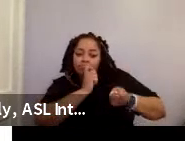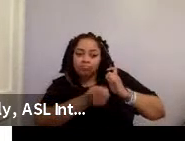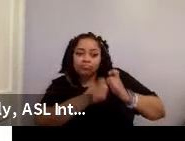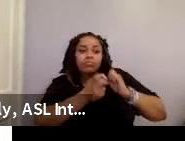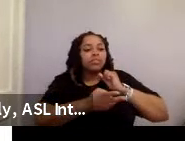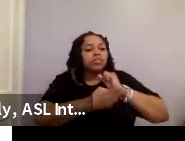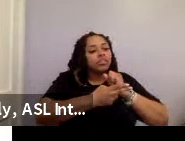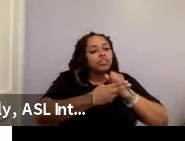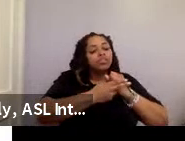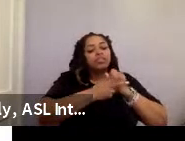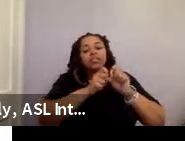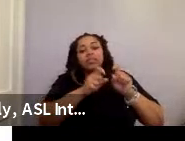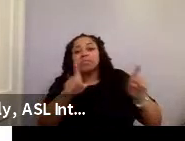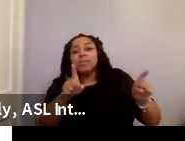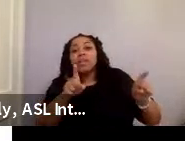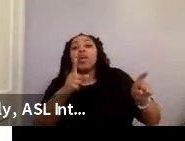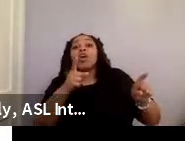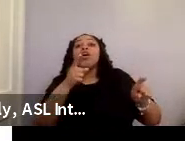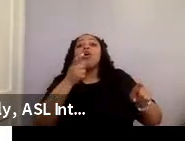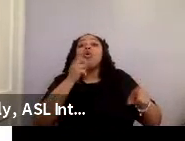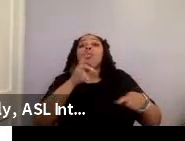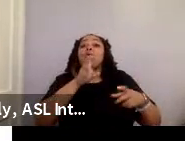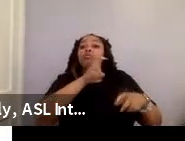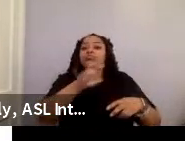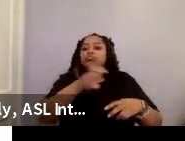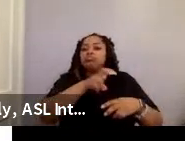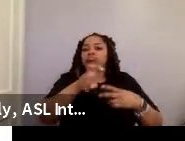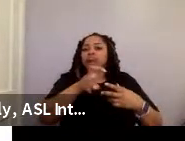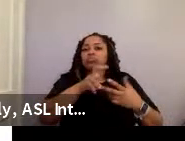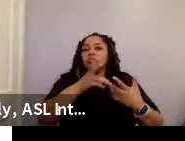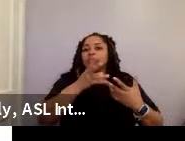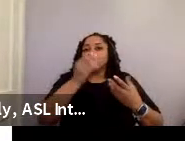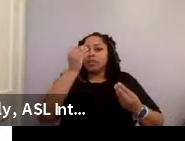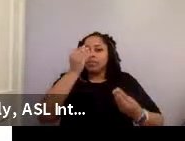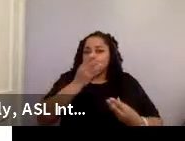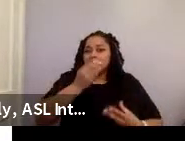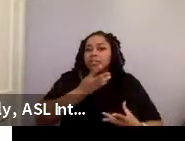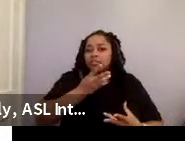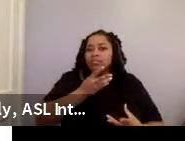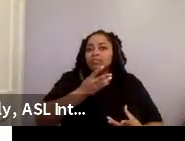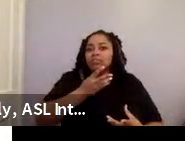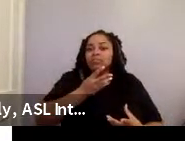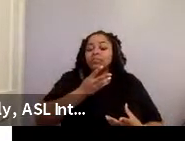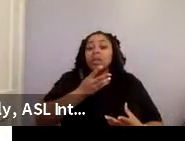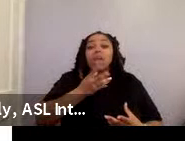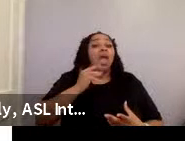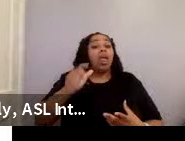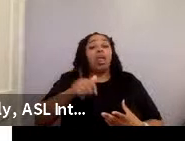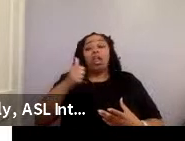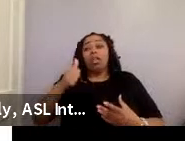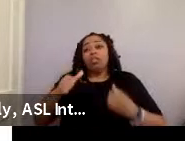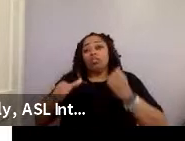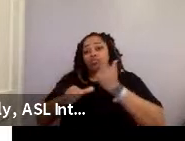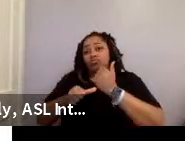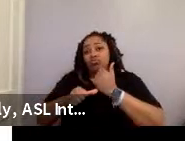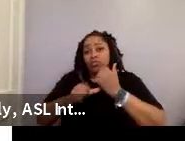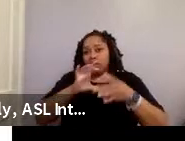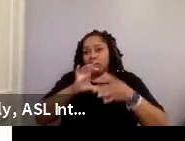display, receipt, or transmission of electronic data and information, as well as any associated